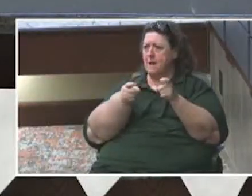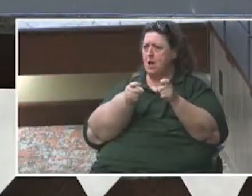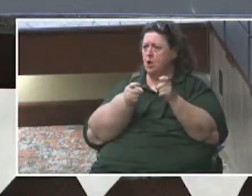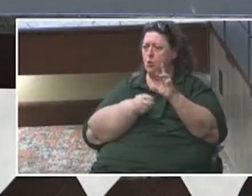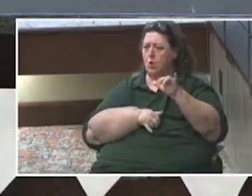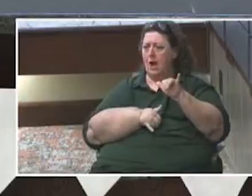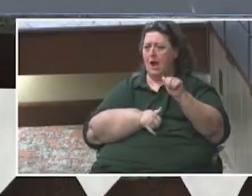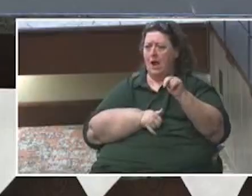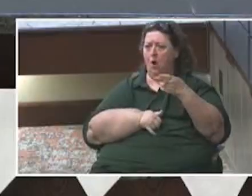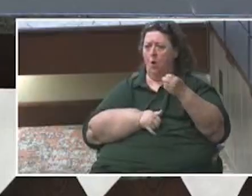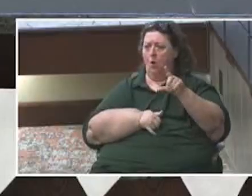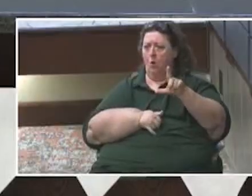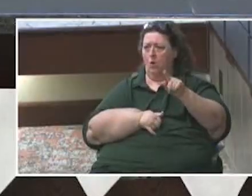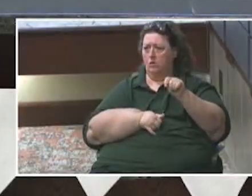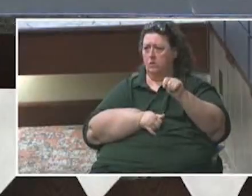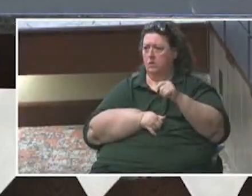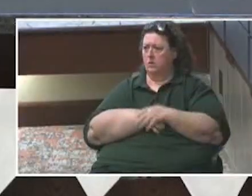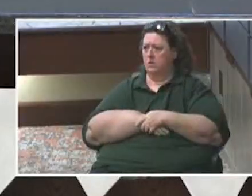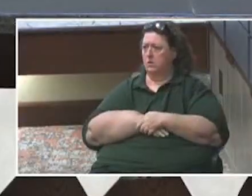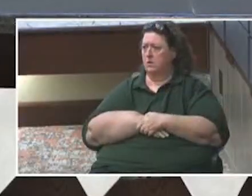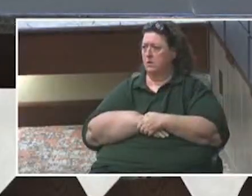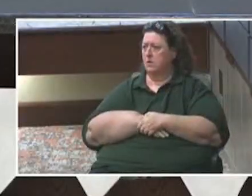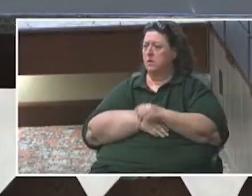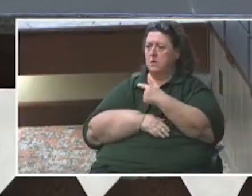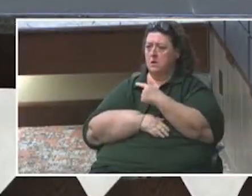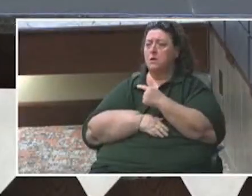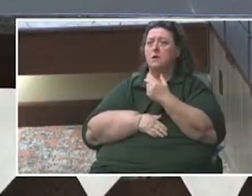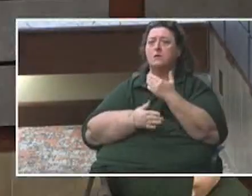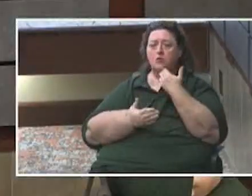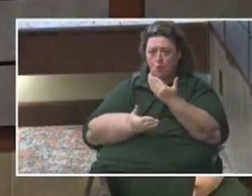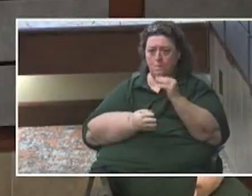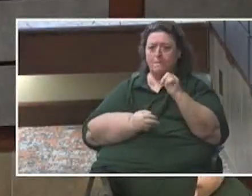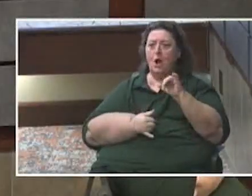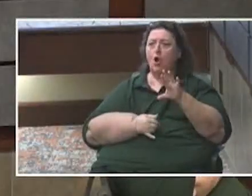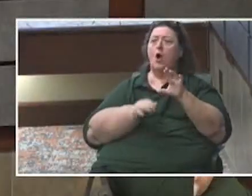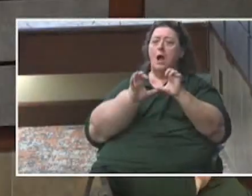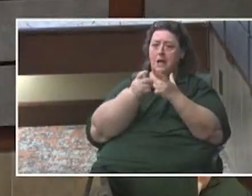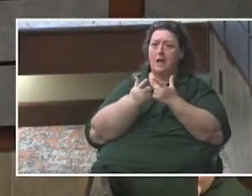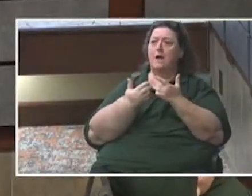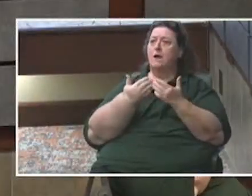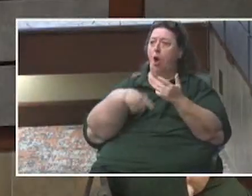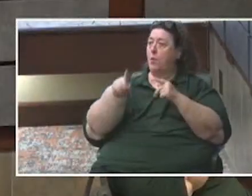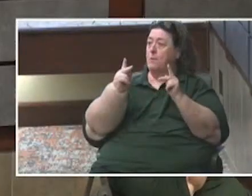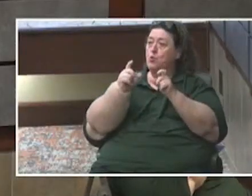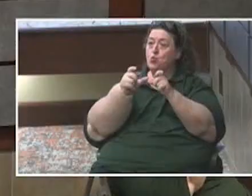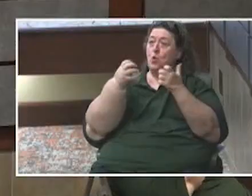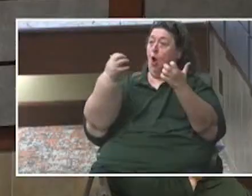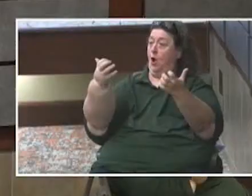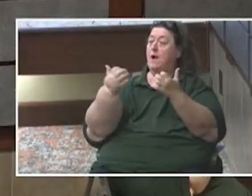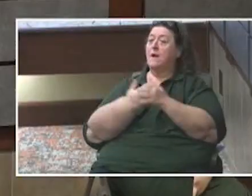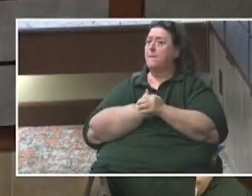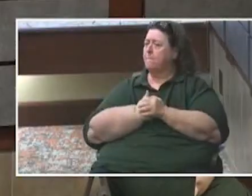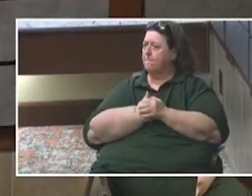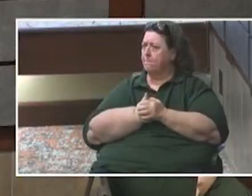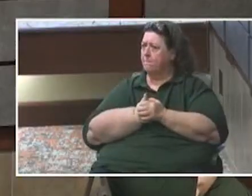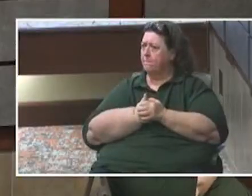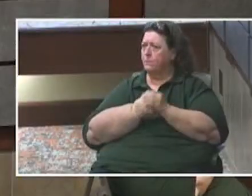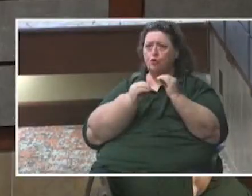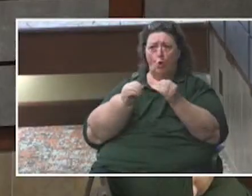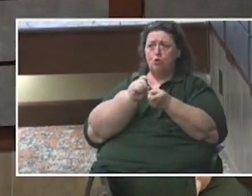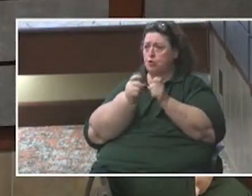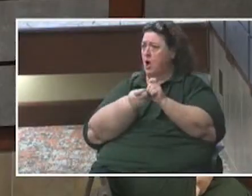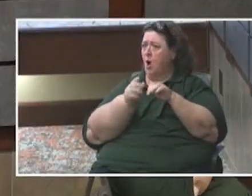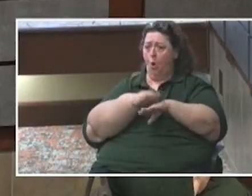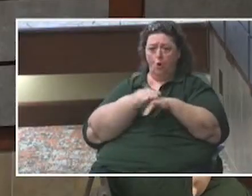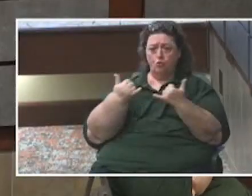Holt. City Manager Holt. Morning, afternoon, Mayor and Council, and welcome to all those joining us in the audience and online. There are no changes on